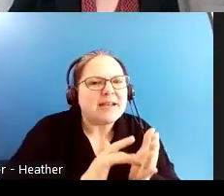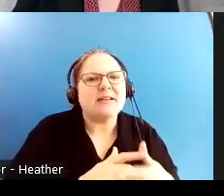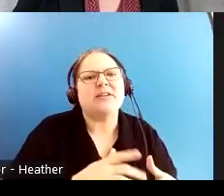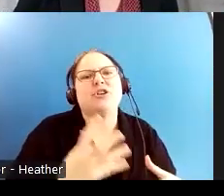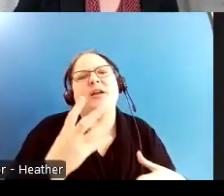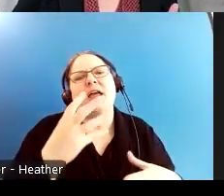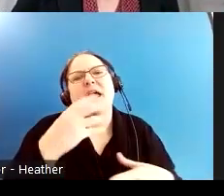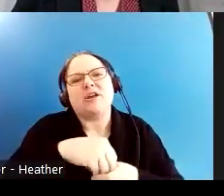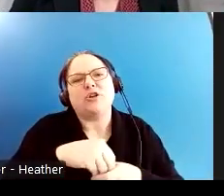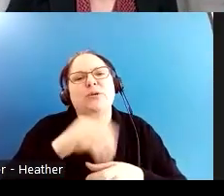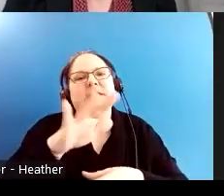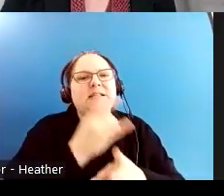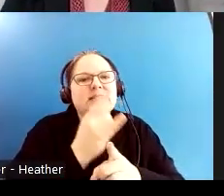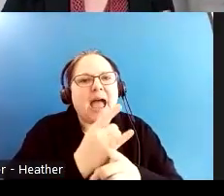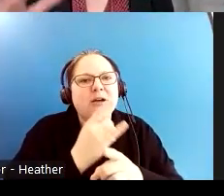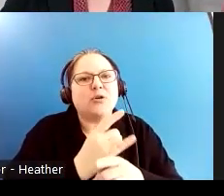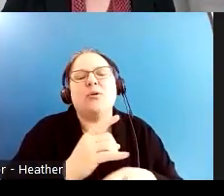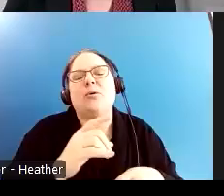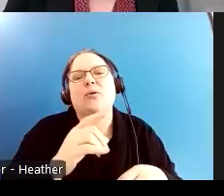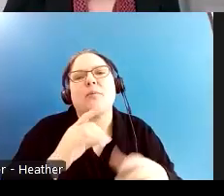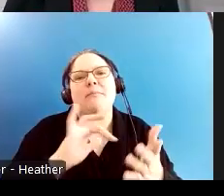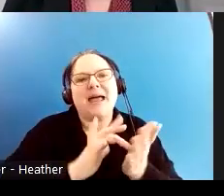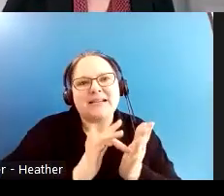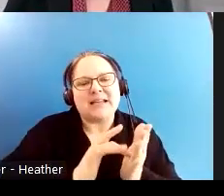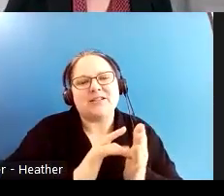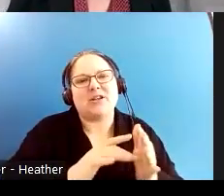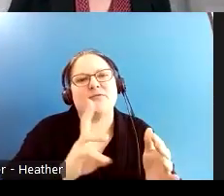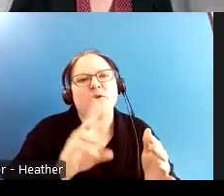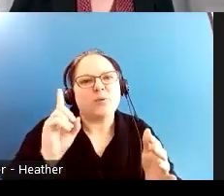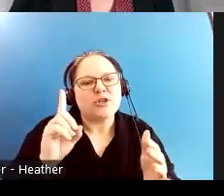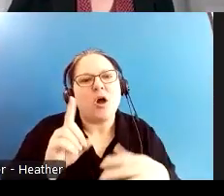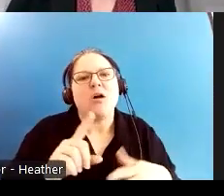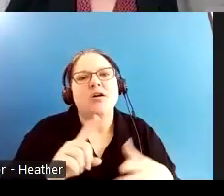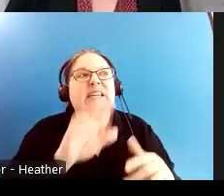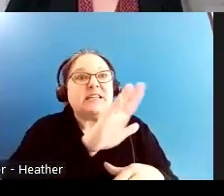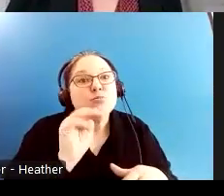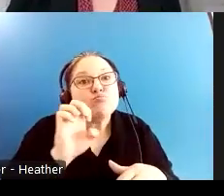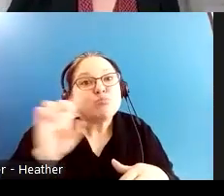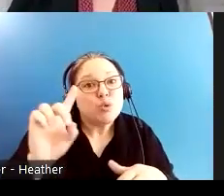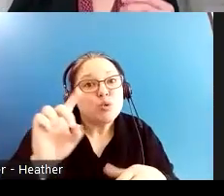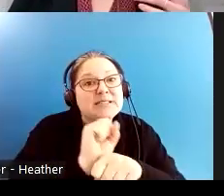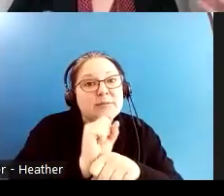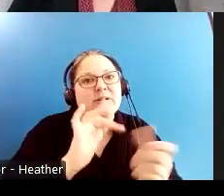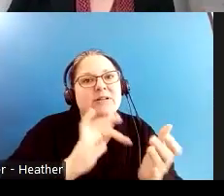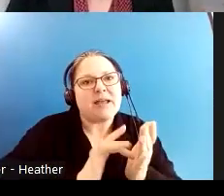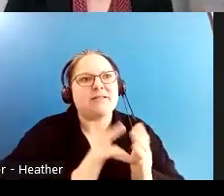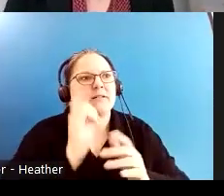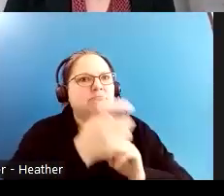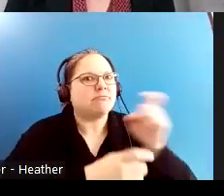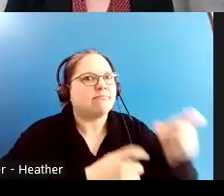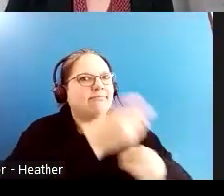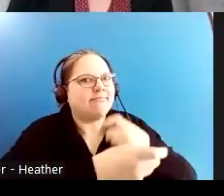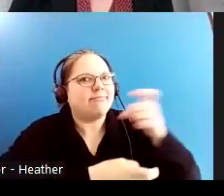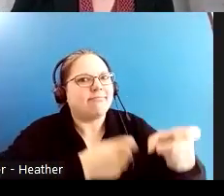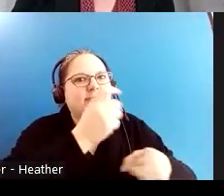use disorder, his Depakote for this unspecified kind of mood lability, and his other medications